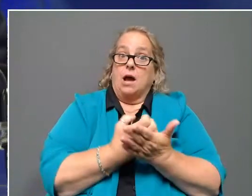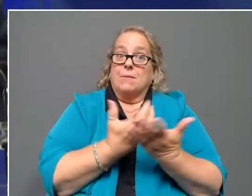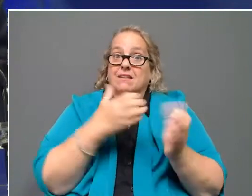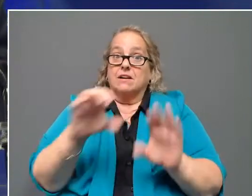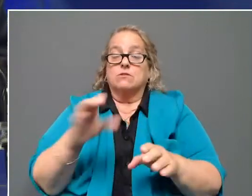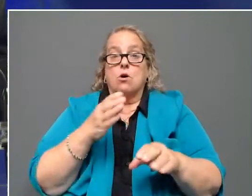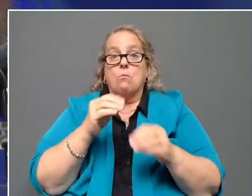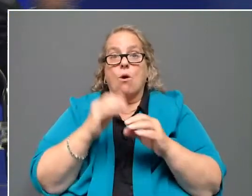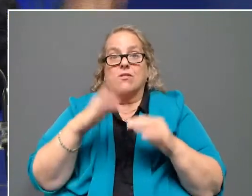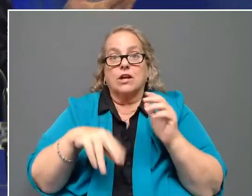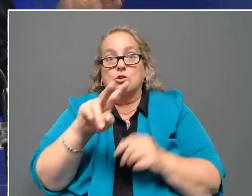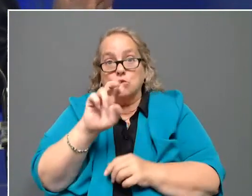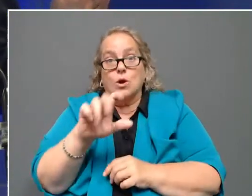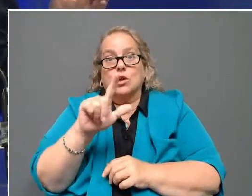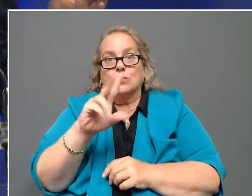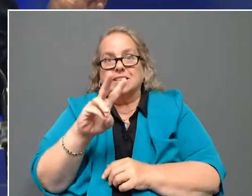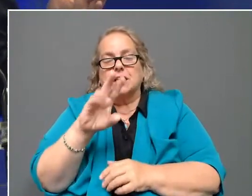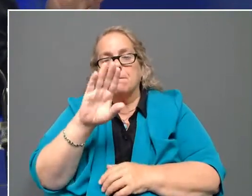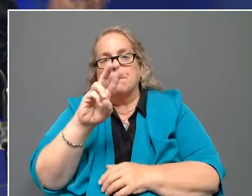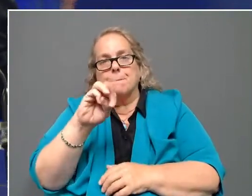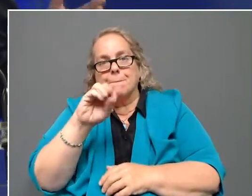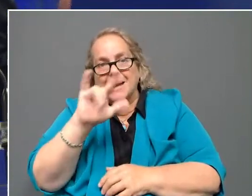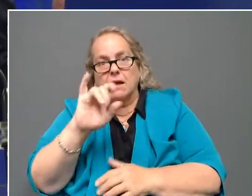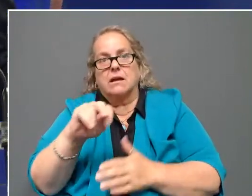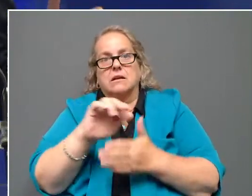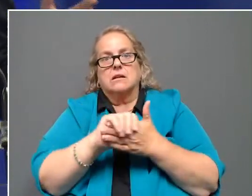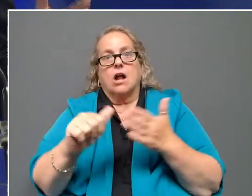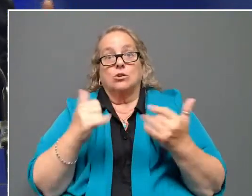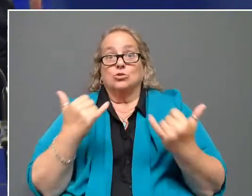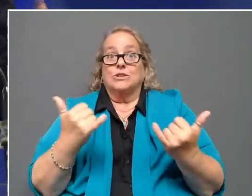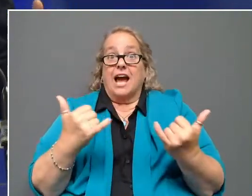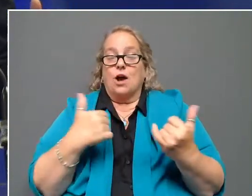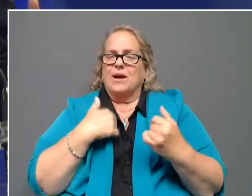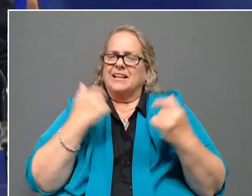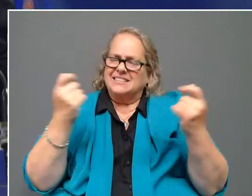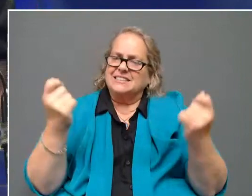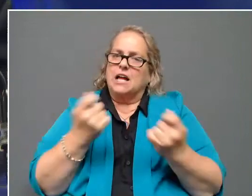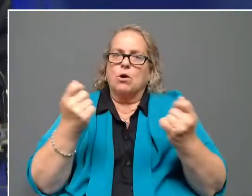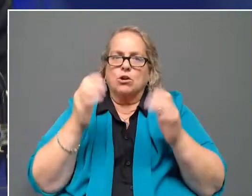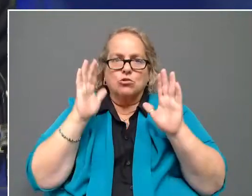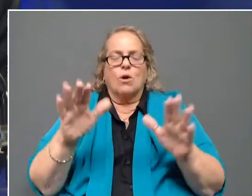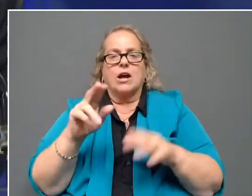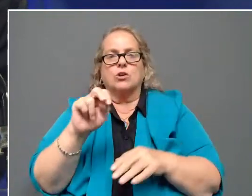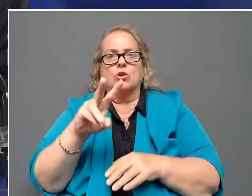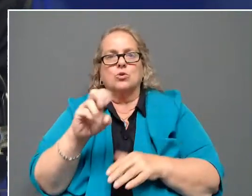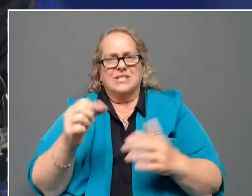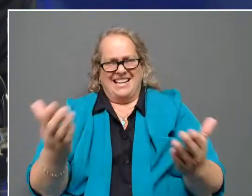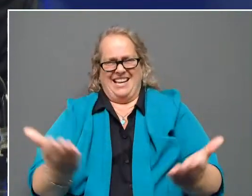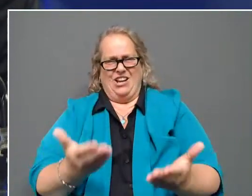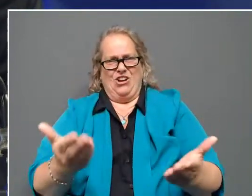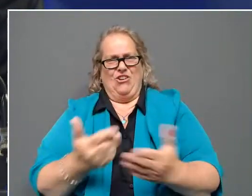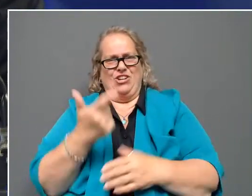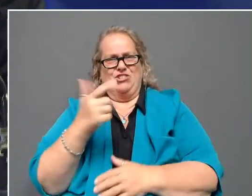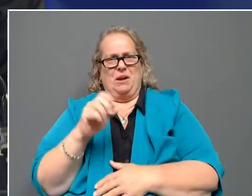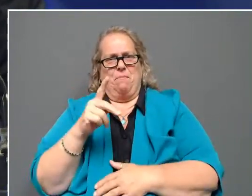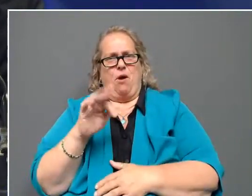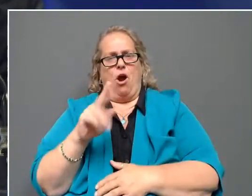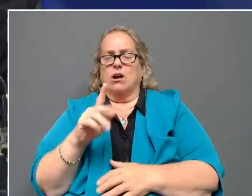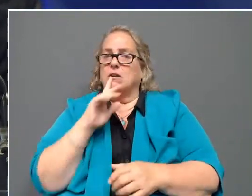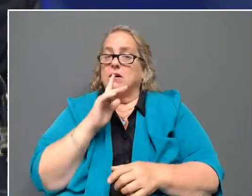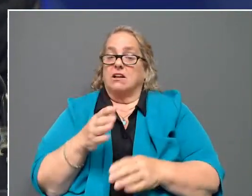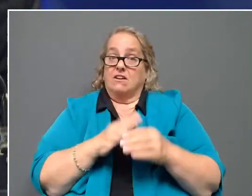million. And today, we're celebrating great news right here. The completion of this $60 million